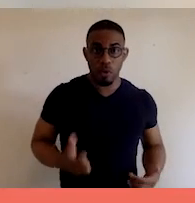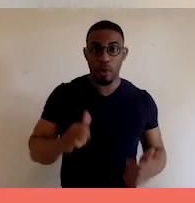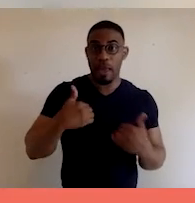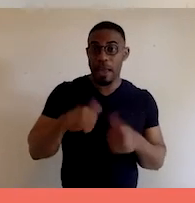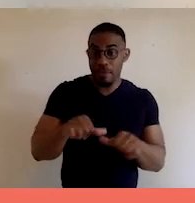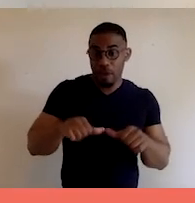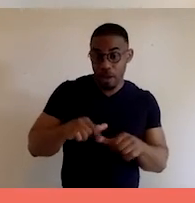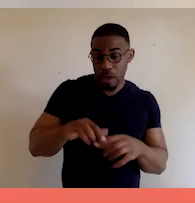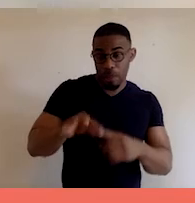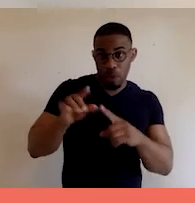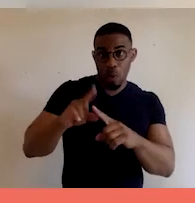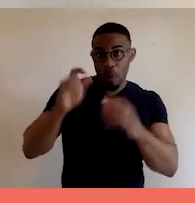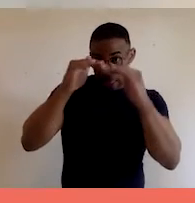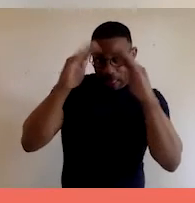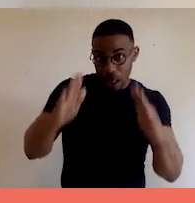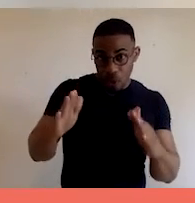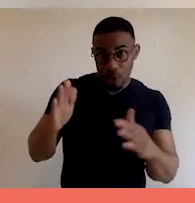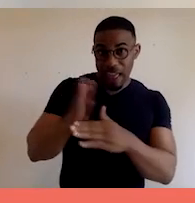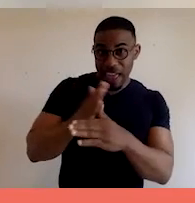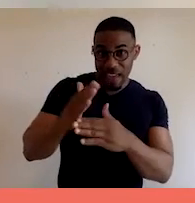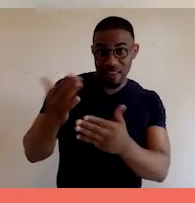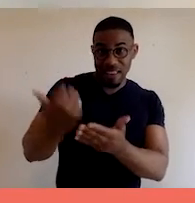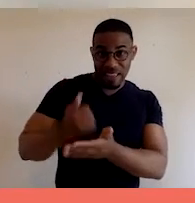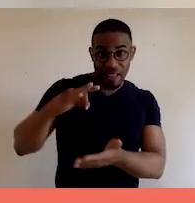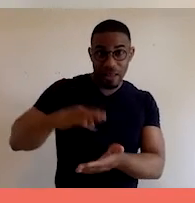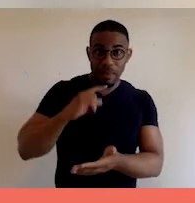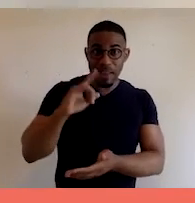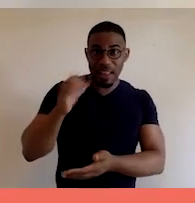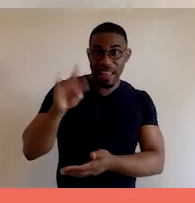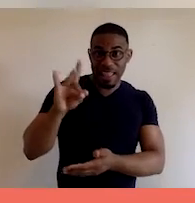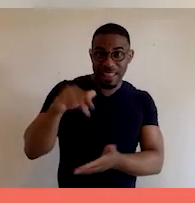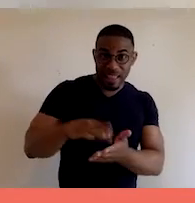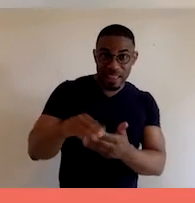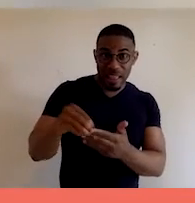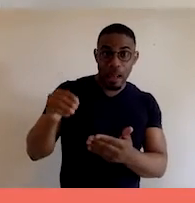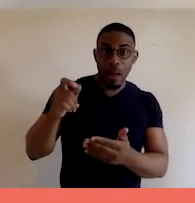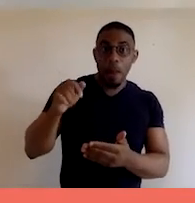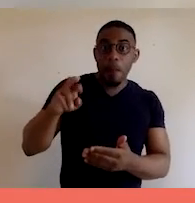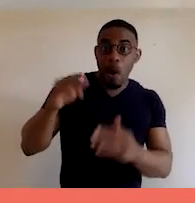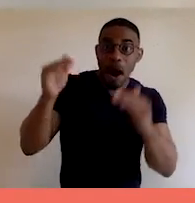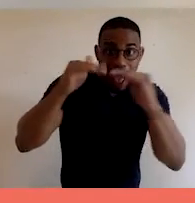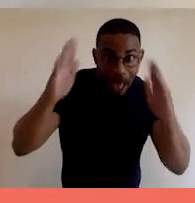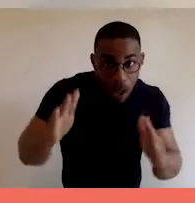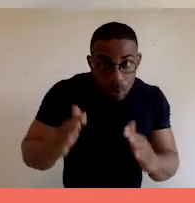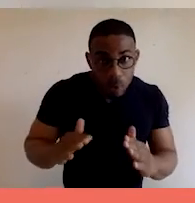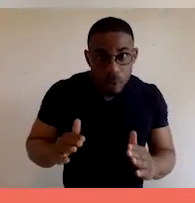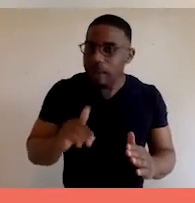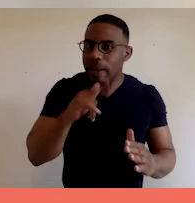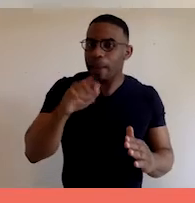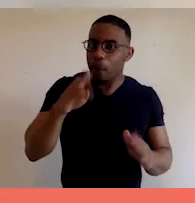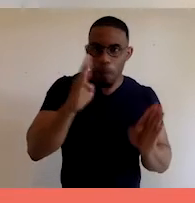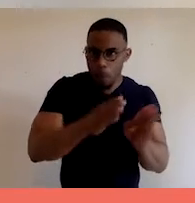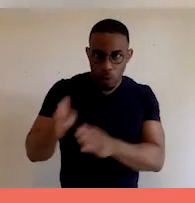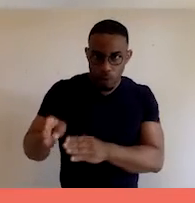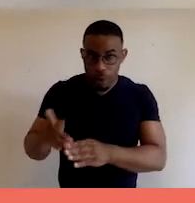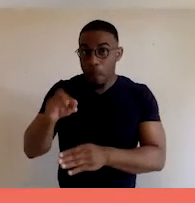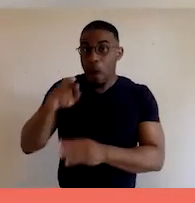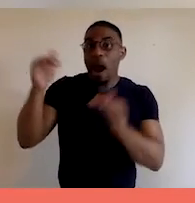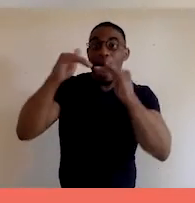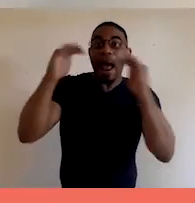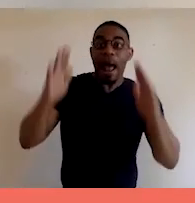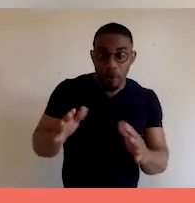have an area in particular where the household average income is $18,000 per household, not per person,